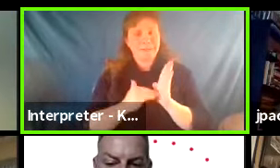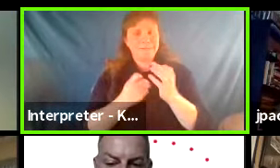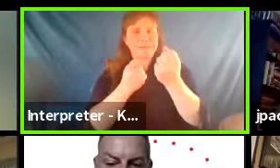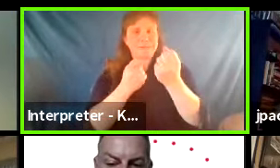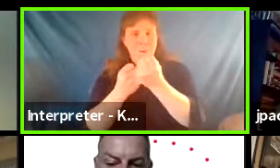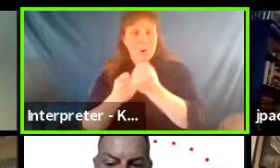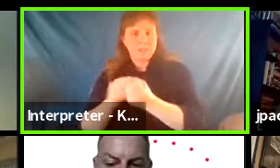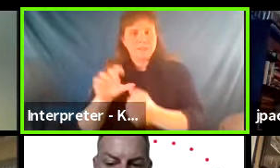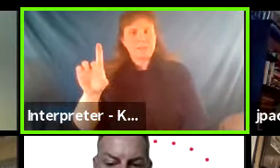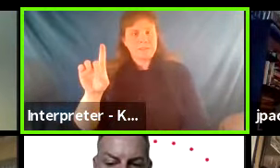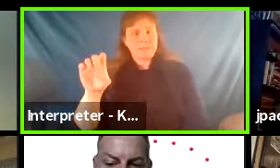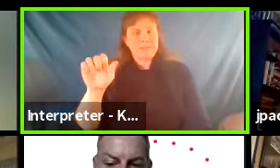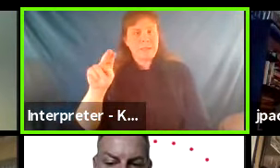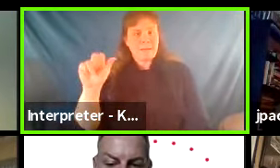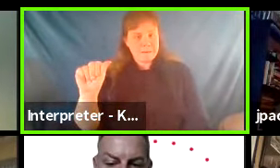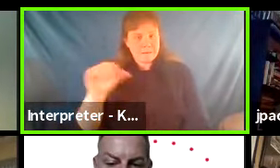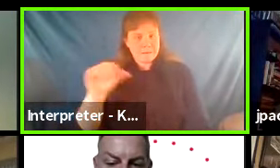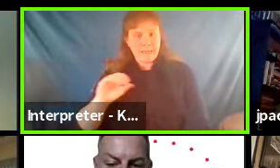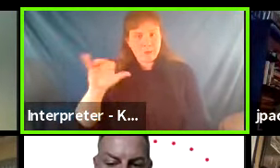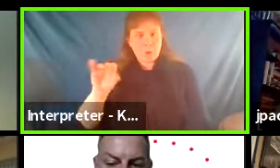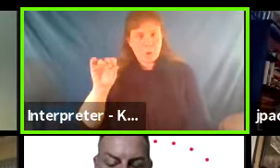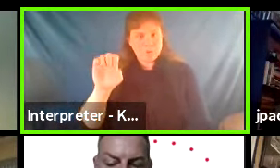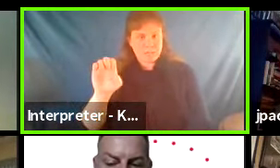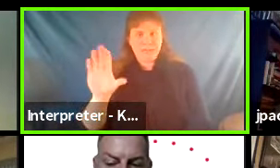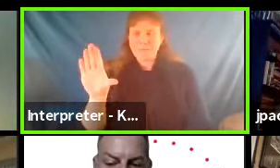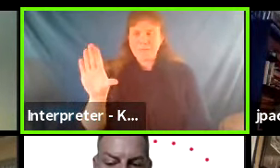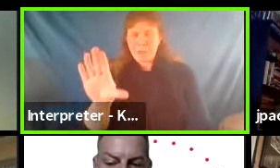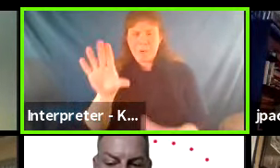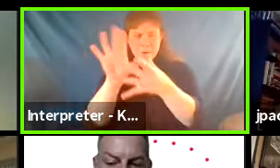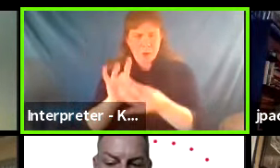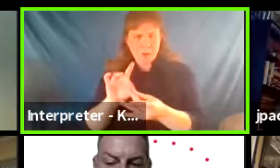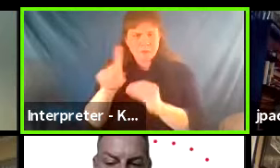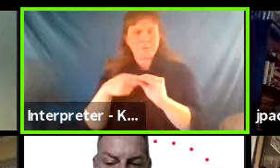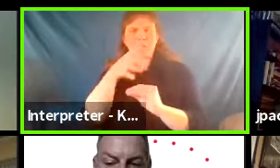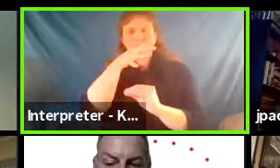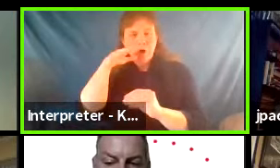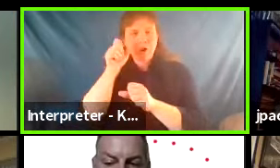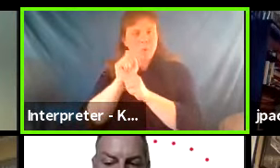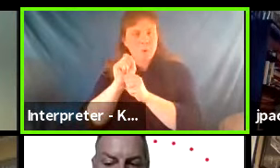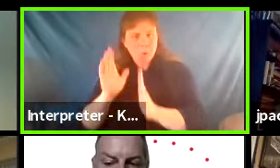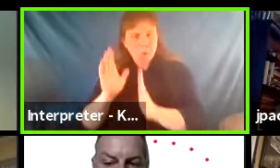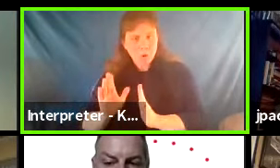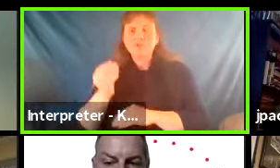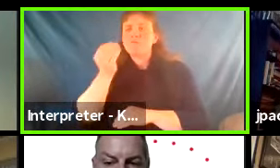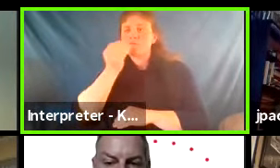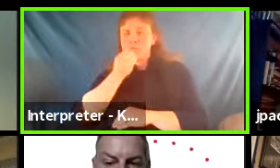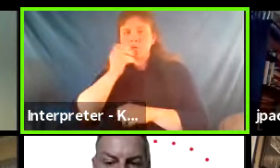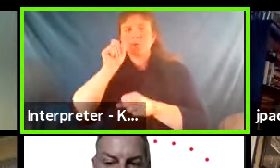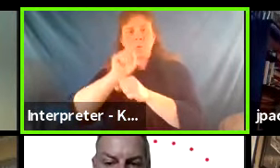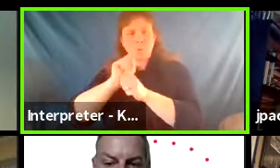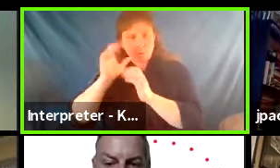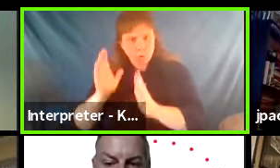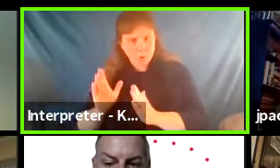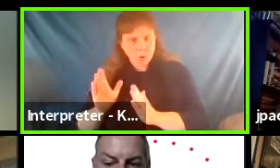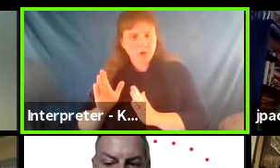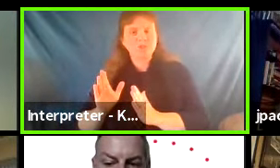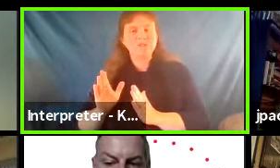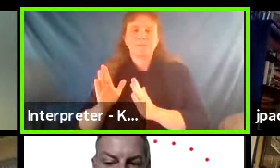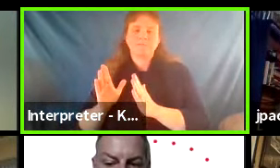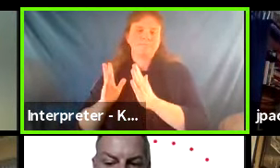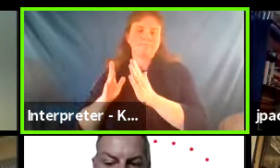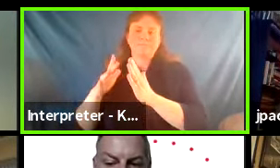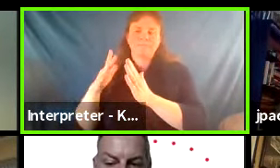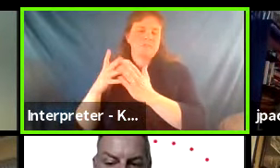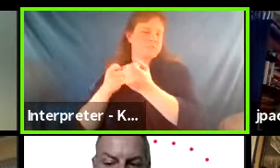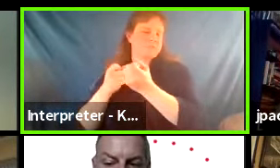said, regarding our immigrant essential workers, especially those in farm and ag and food. A lot of this is happening not because they are part